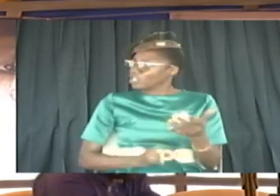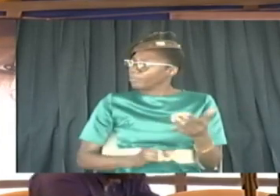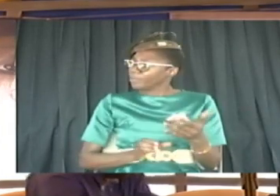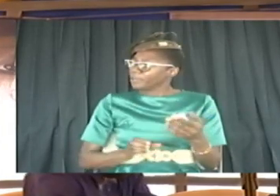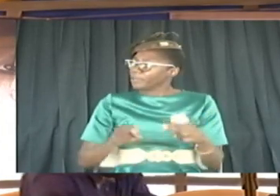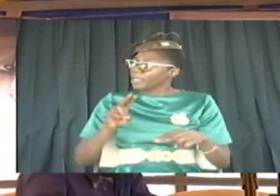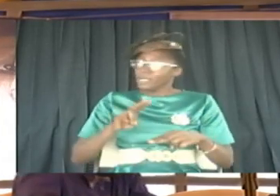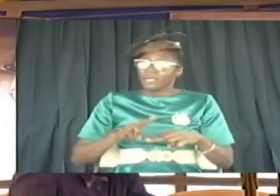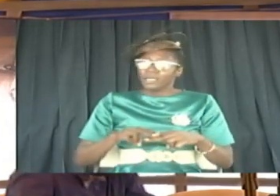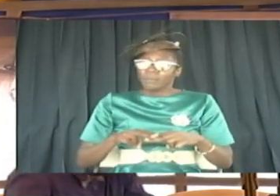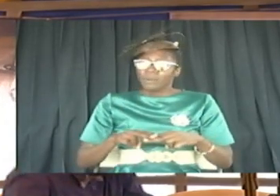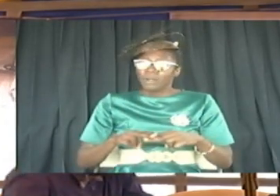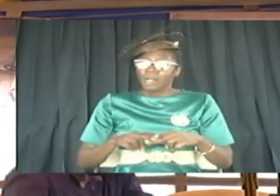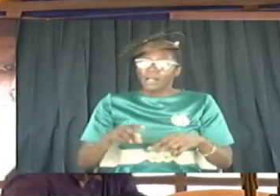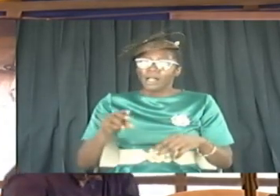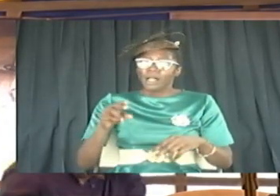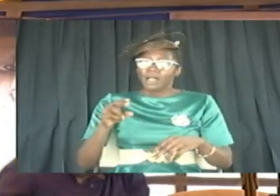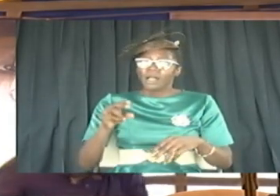I'm going to be reading